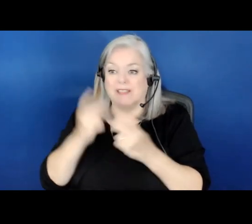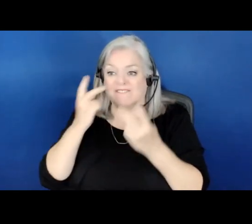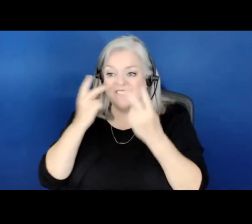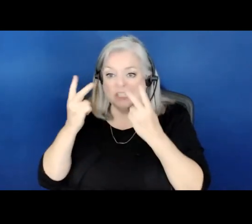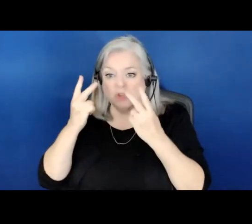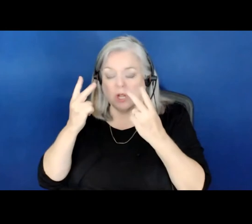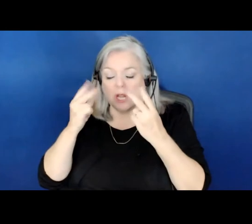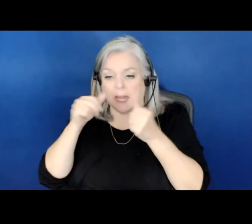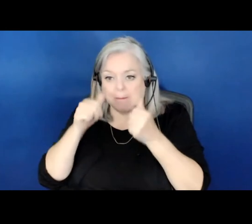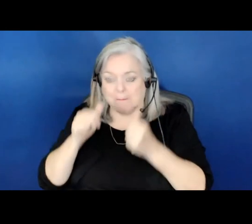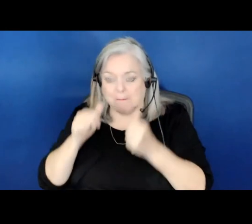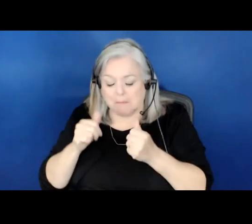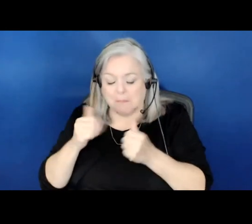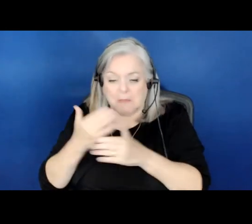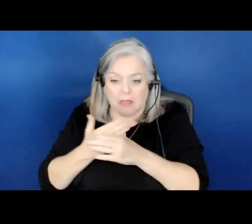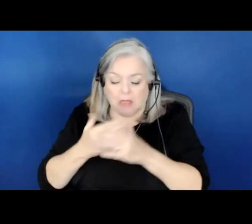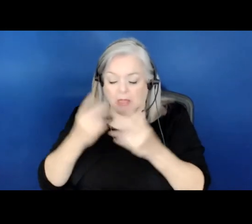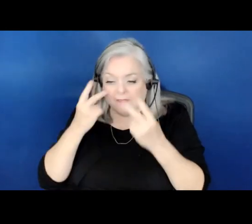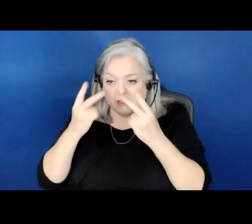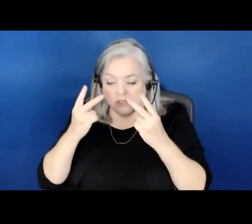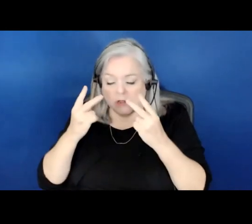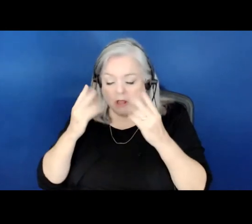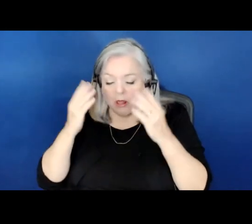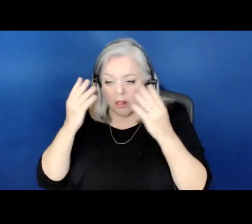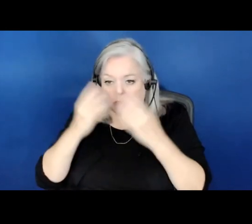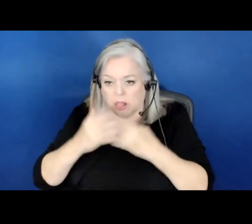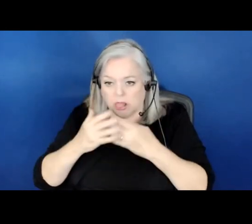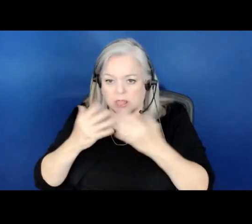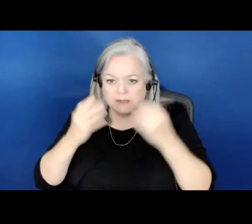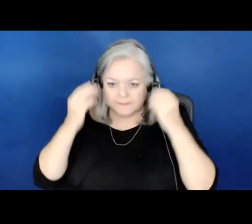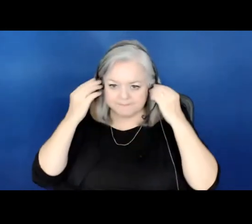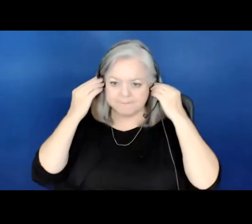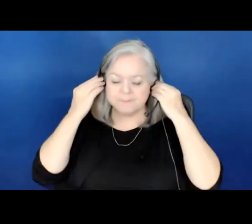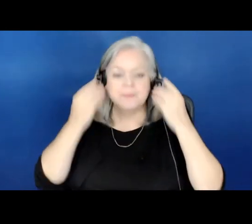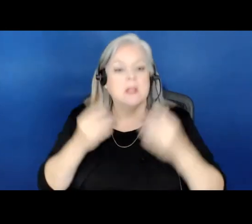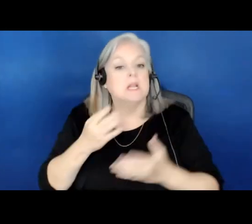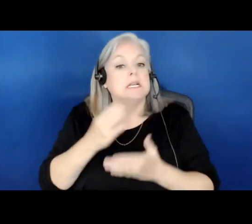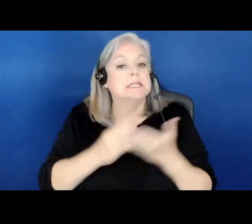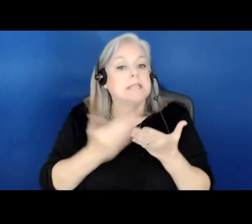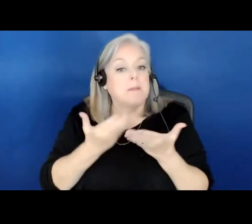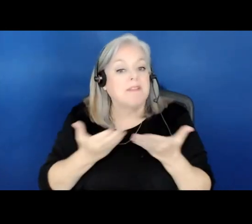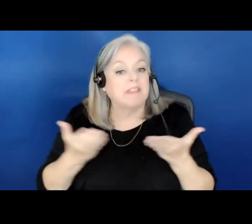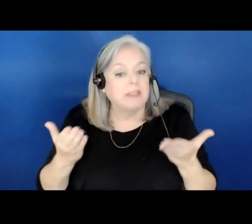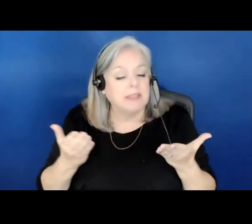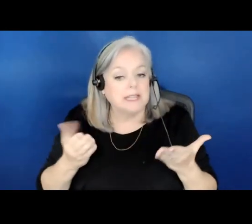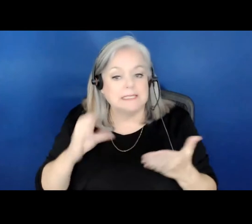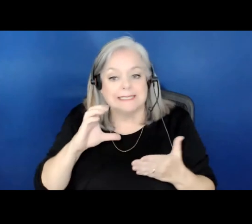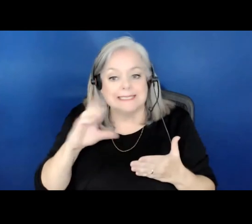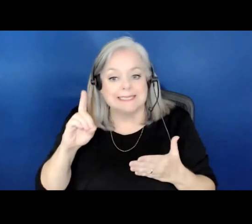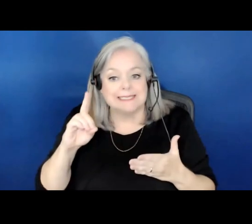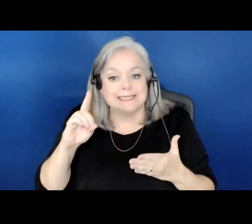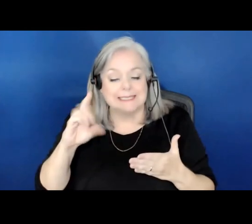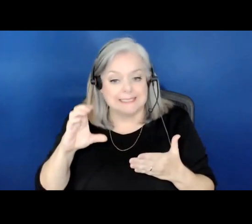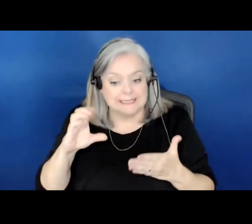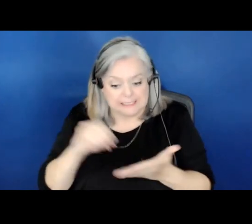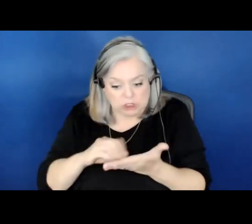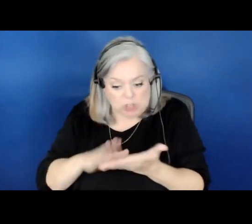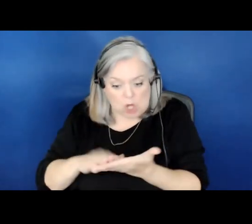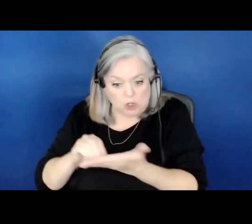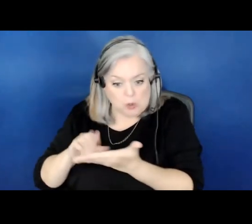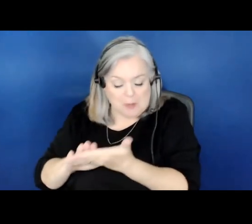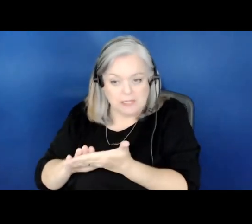impairments or experiencing vision loss. Some of the things that the CDC has documented